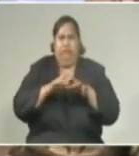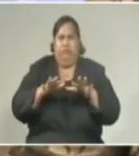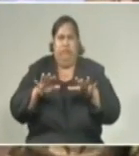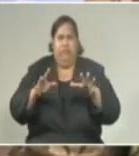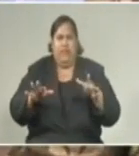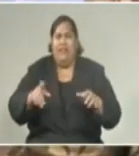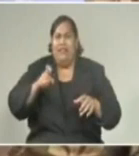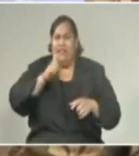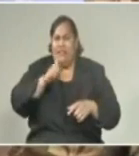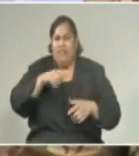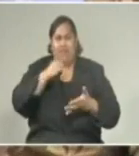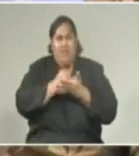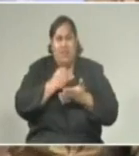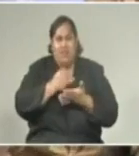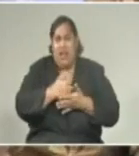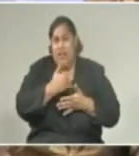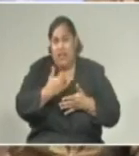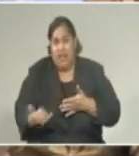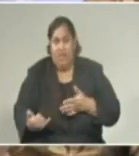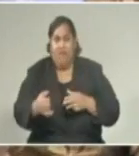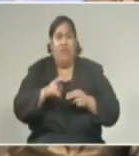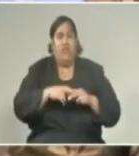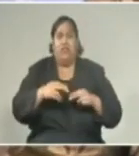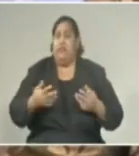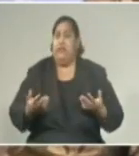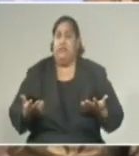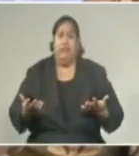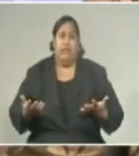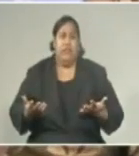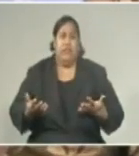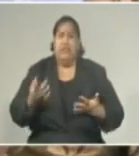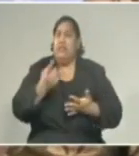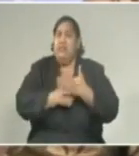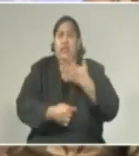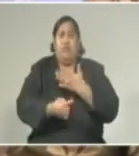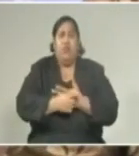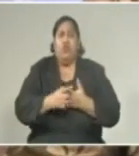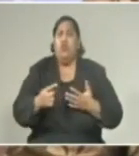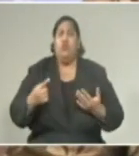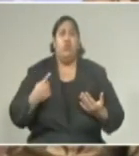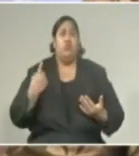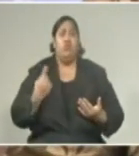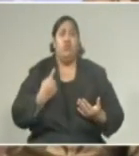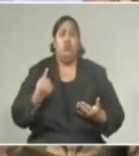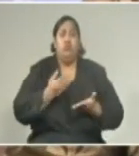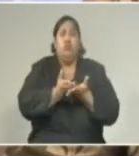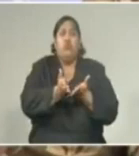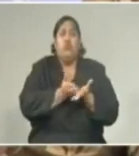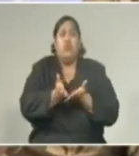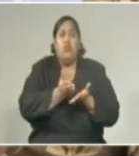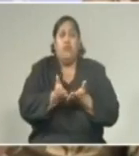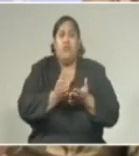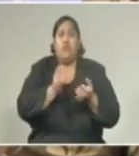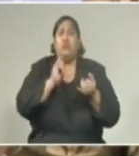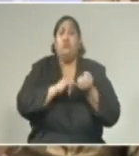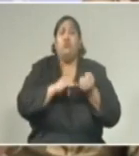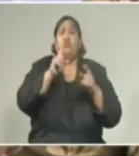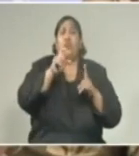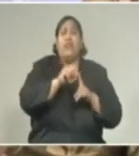happens to them? What happens to those that serve us at USP? What happened to their